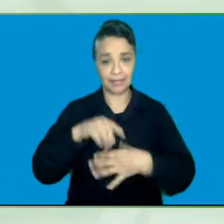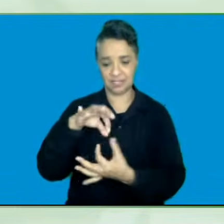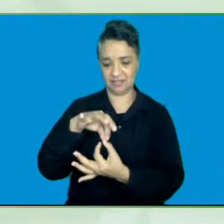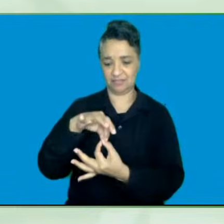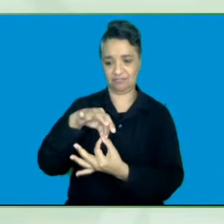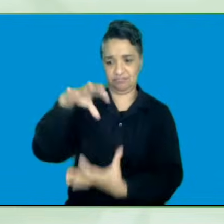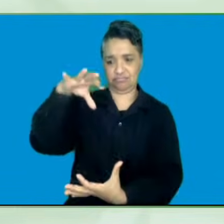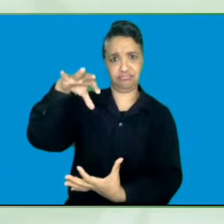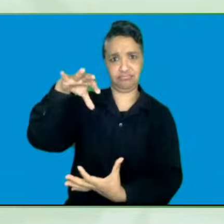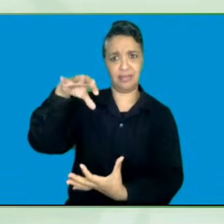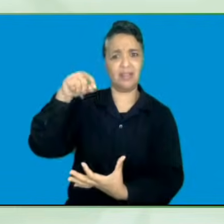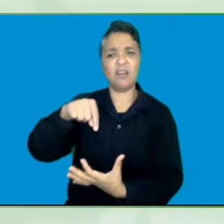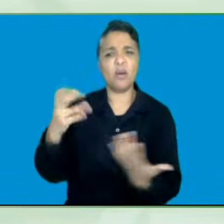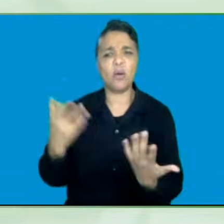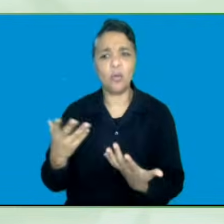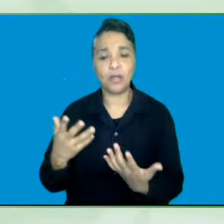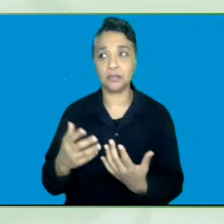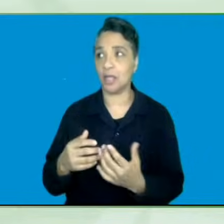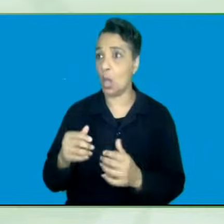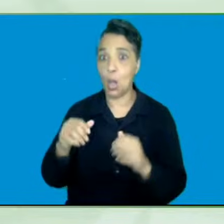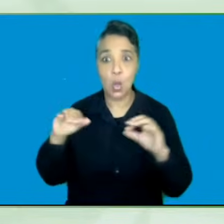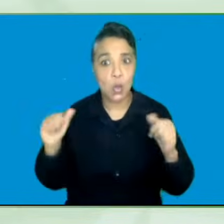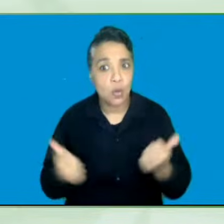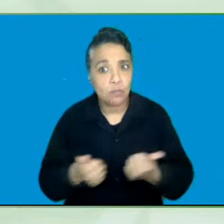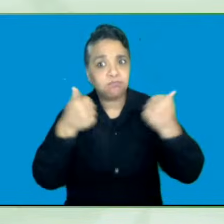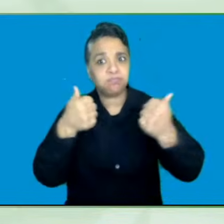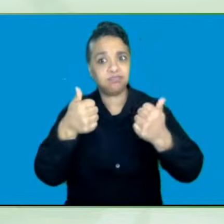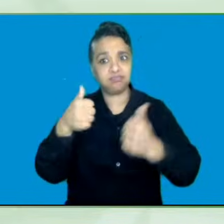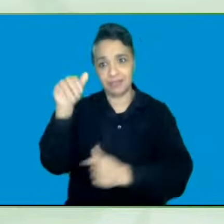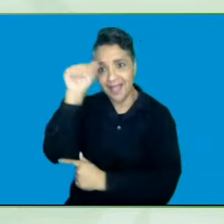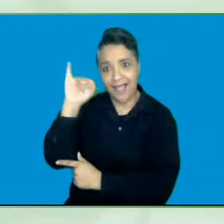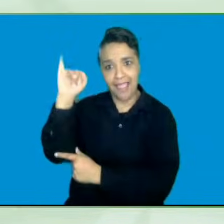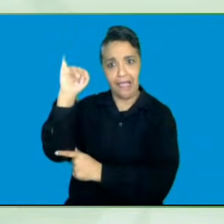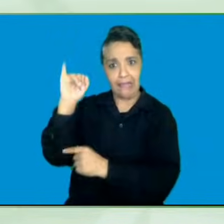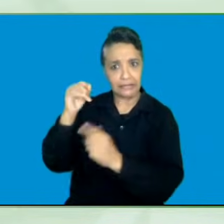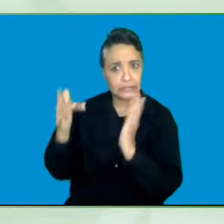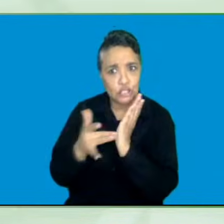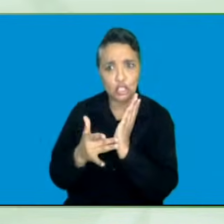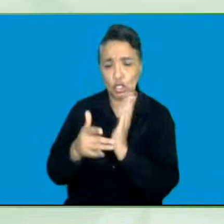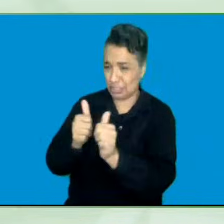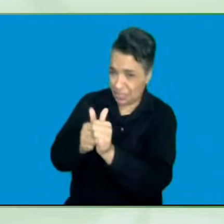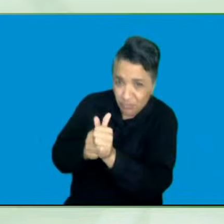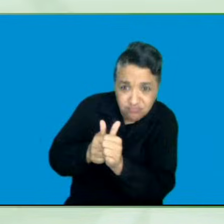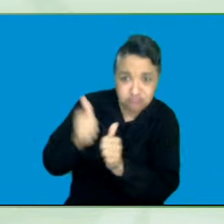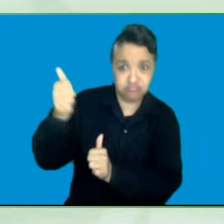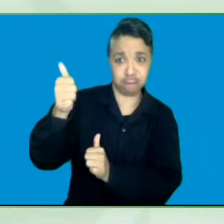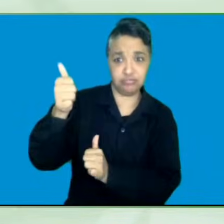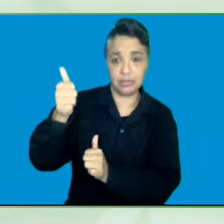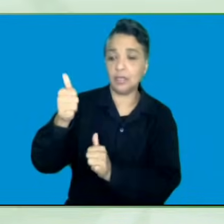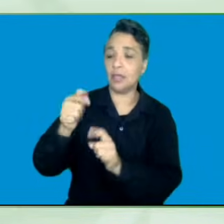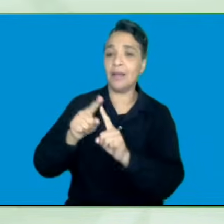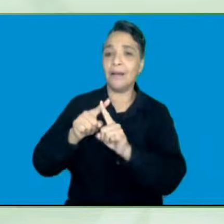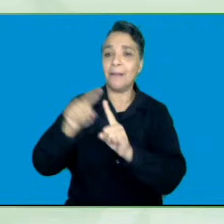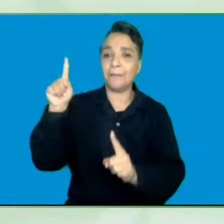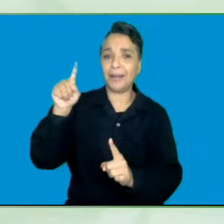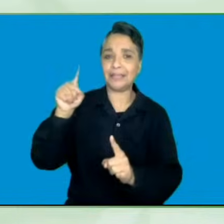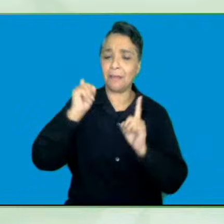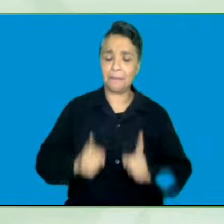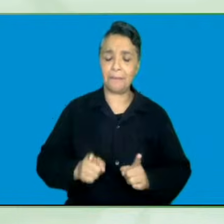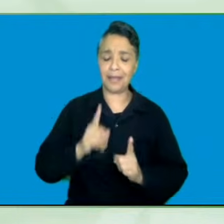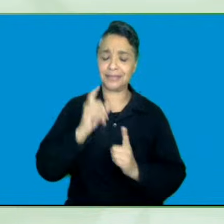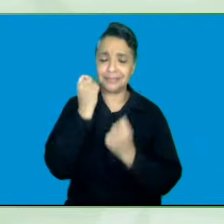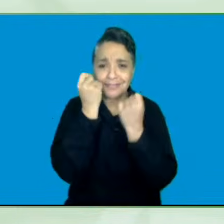the amazing advanced technologies available and how that actually connects to the diversity of